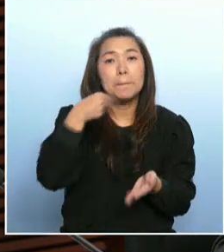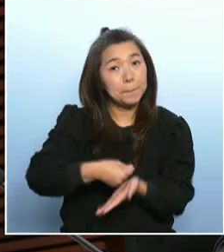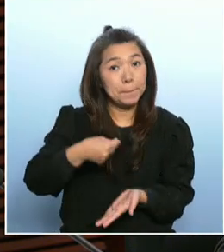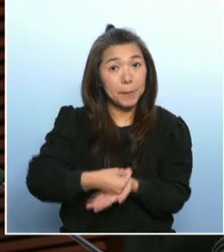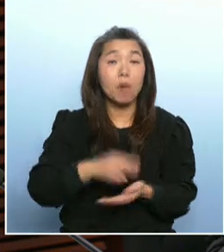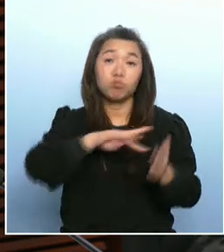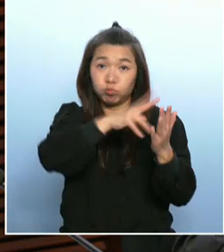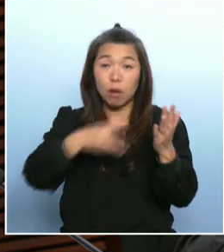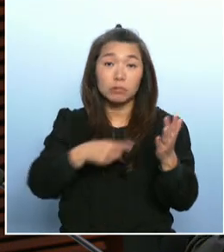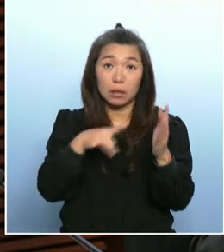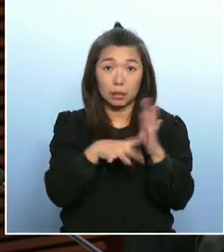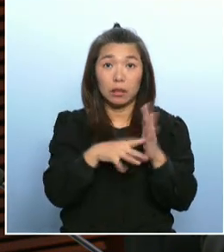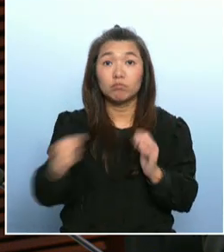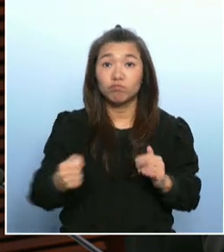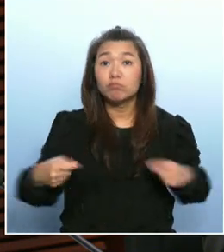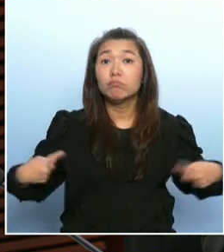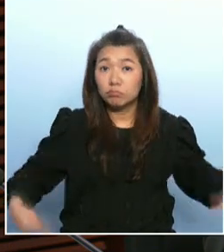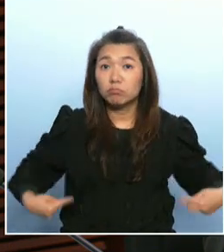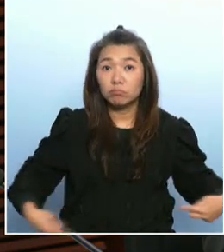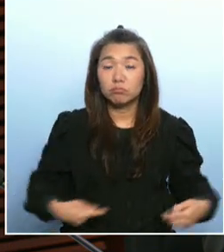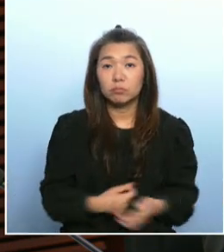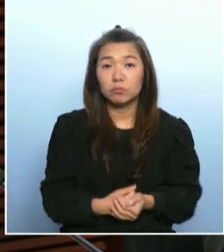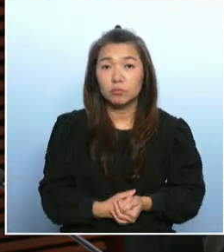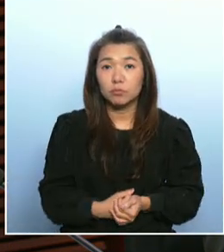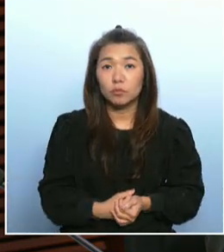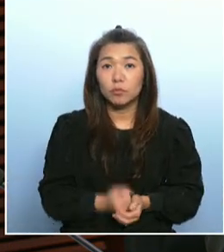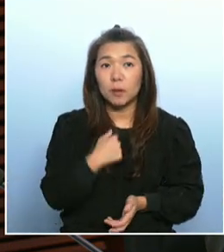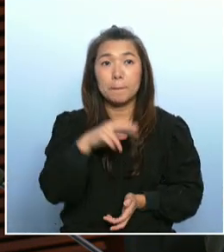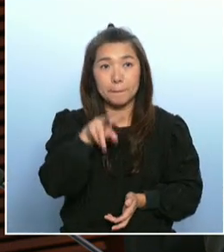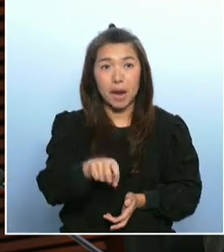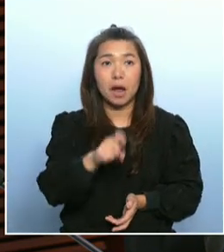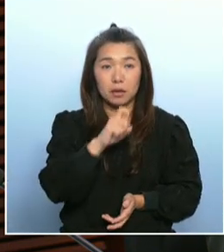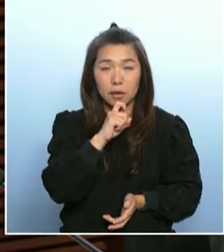we do have a one-off grant for purchasing or repairing wheelchairs